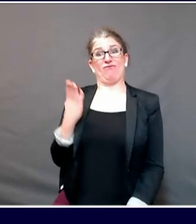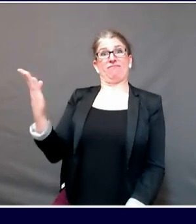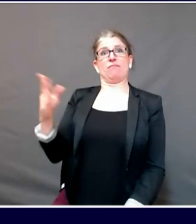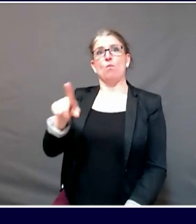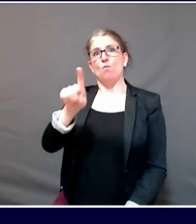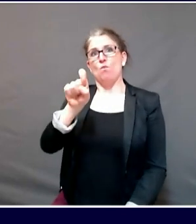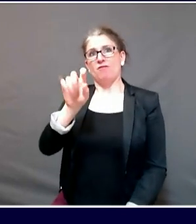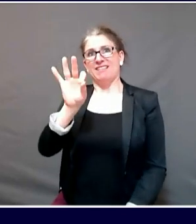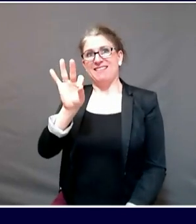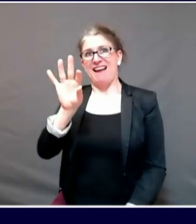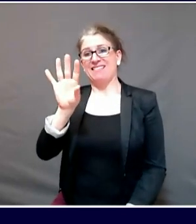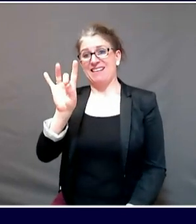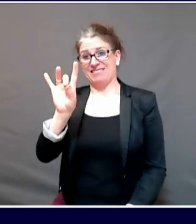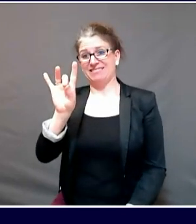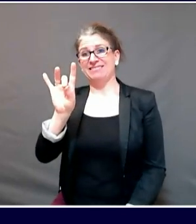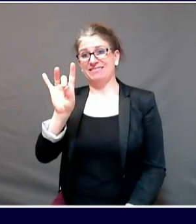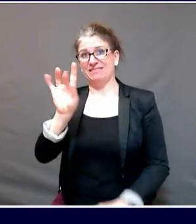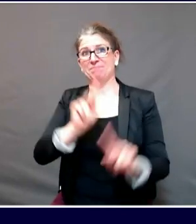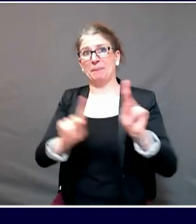available.